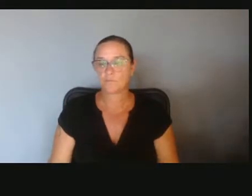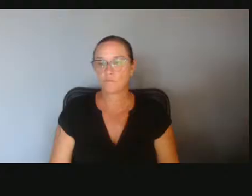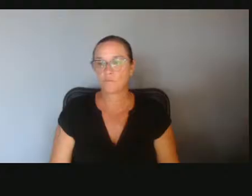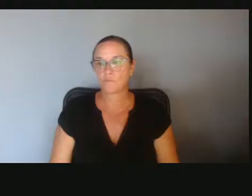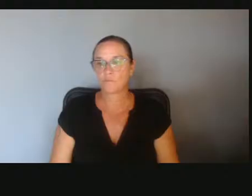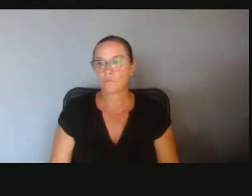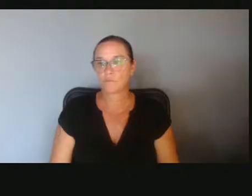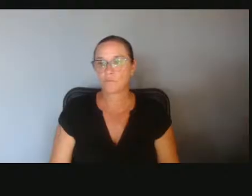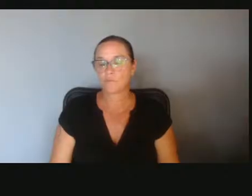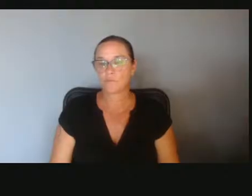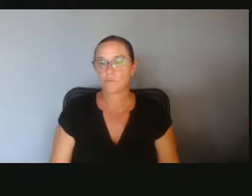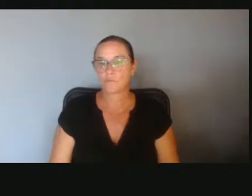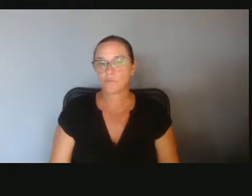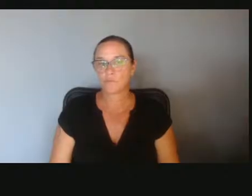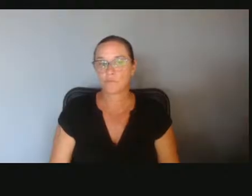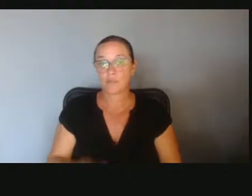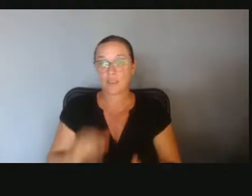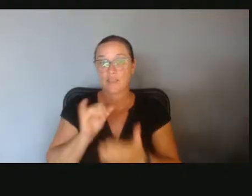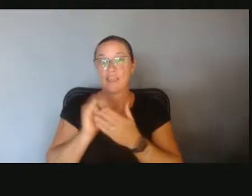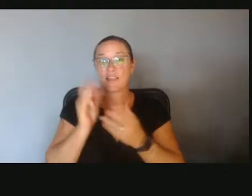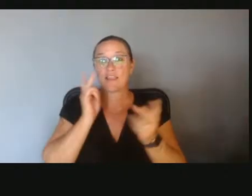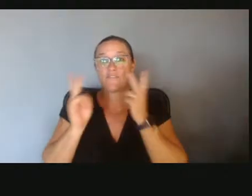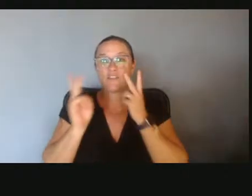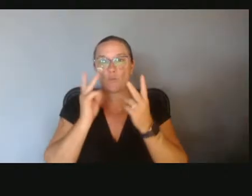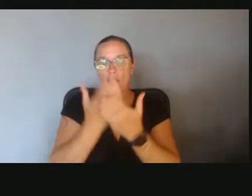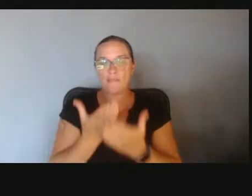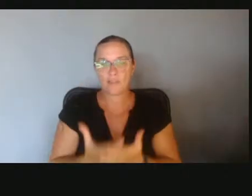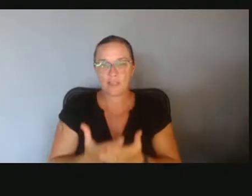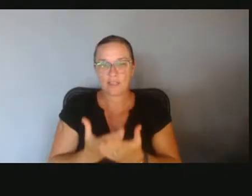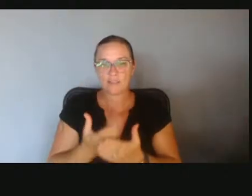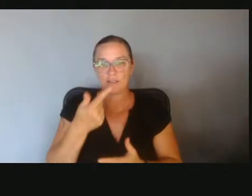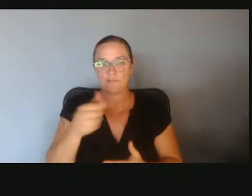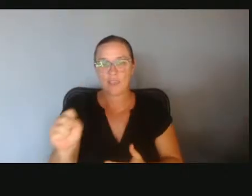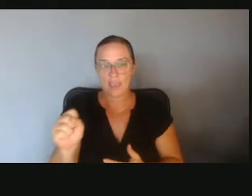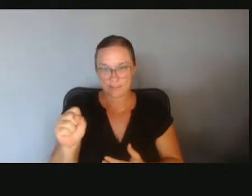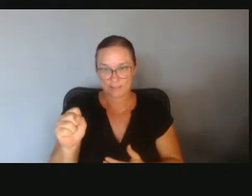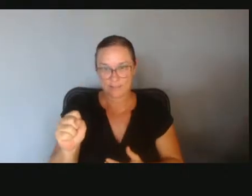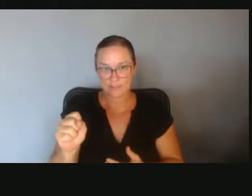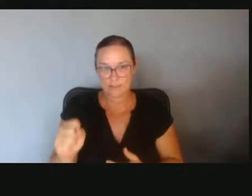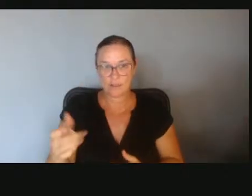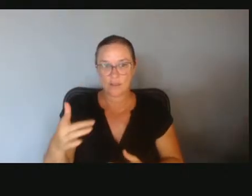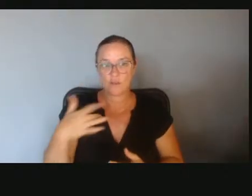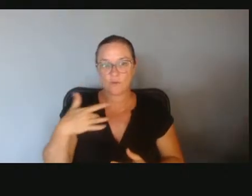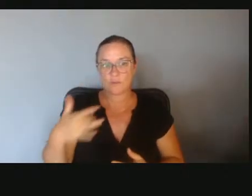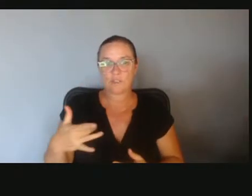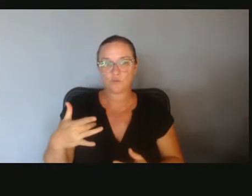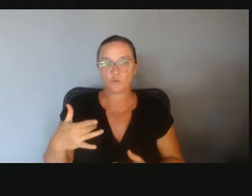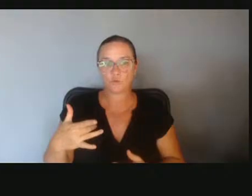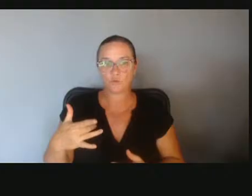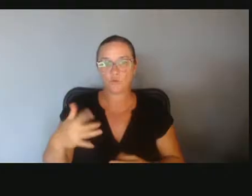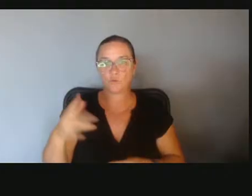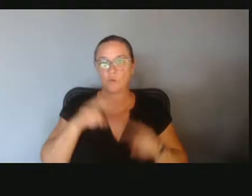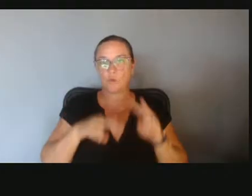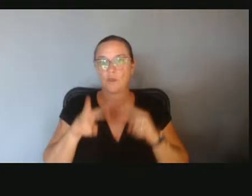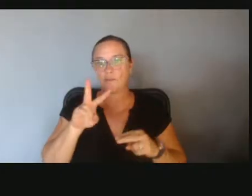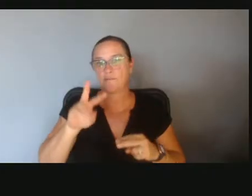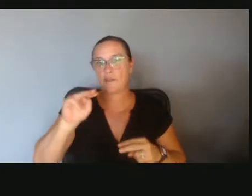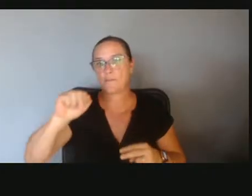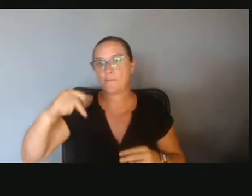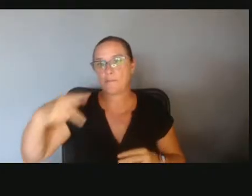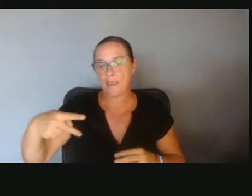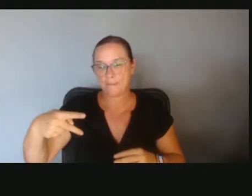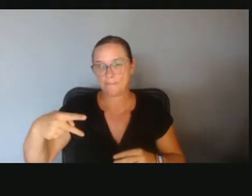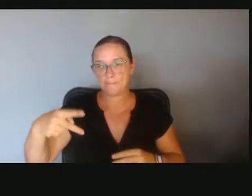So that is our visible evidence of the gas. We typically go to our VMAP forecast from the